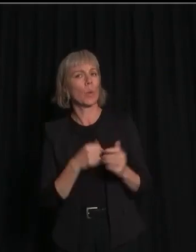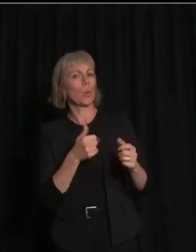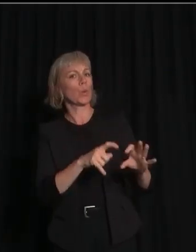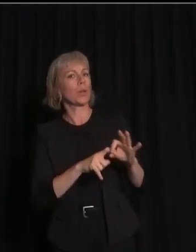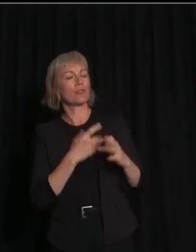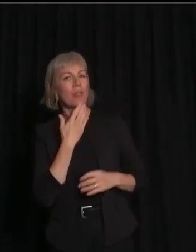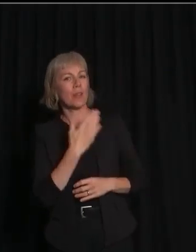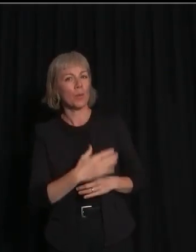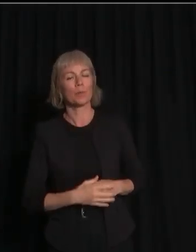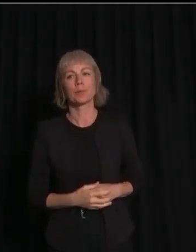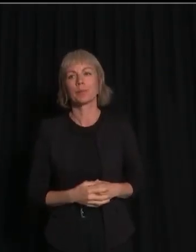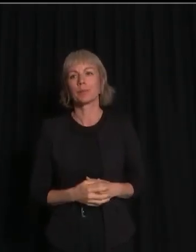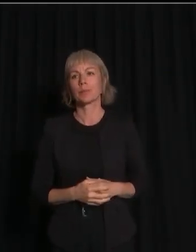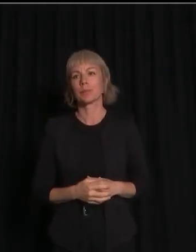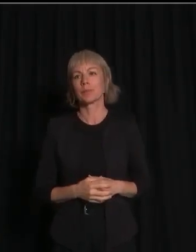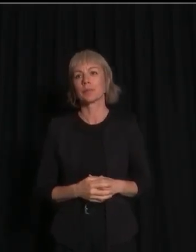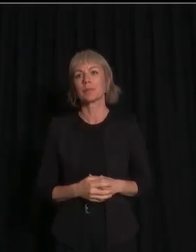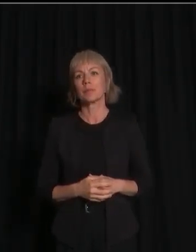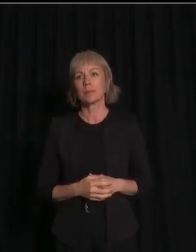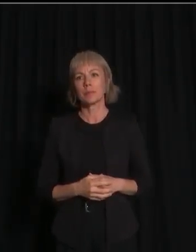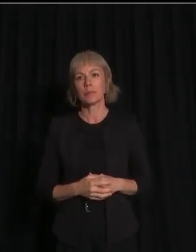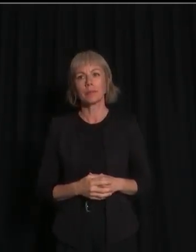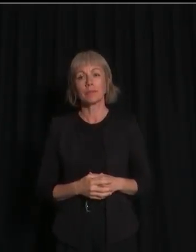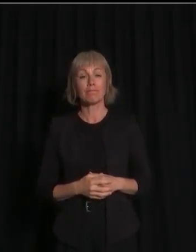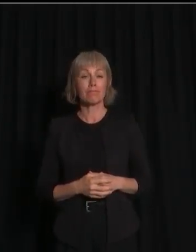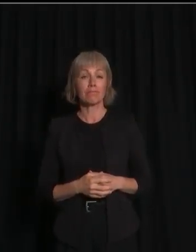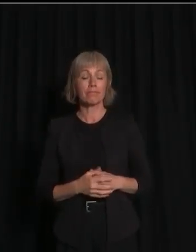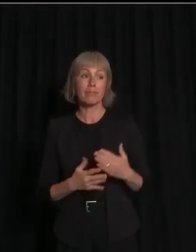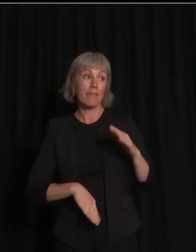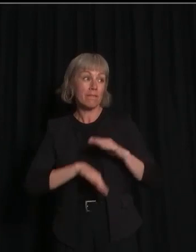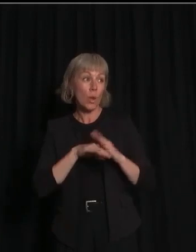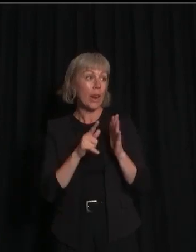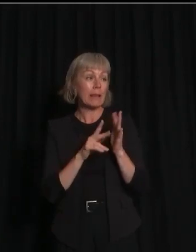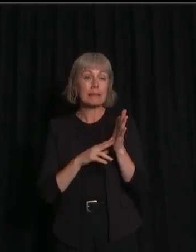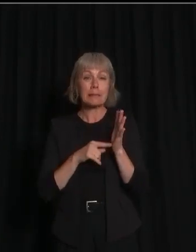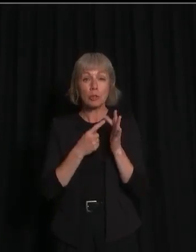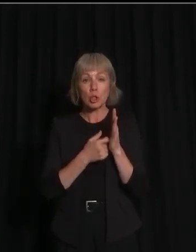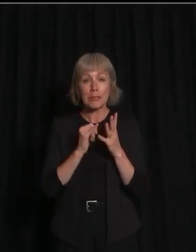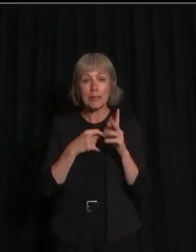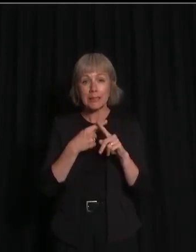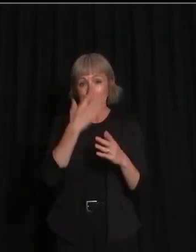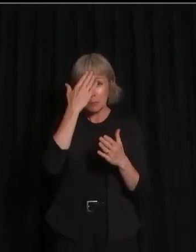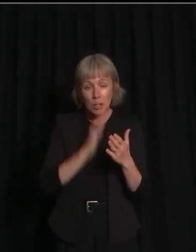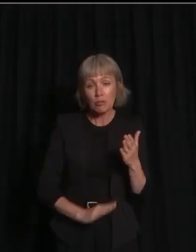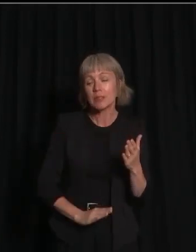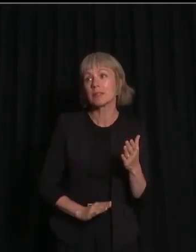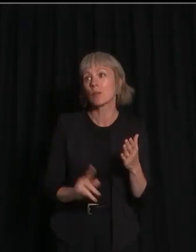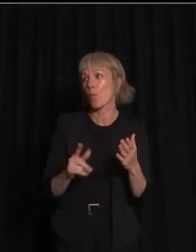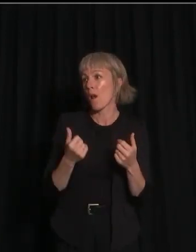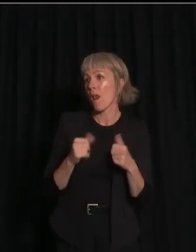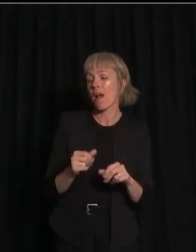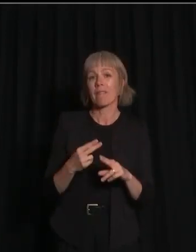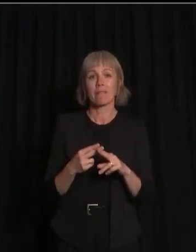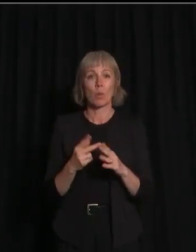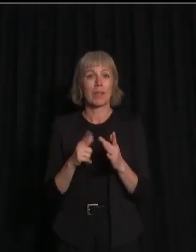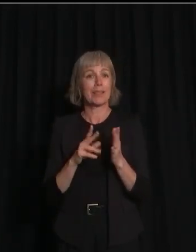much. And I would say the entire intersex experience and realities of the intersex